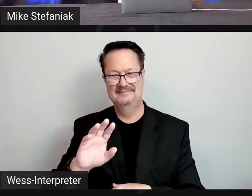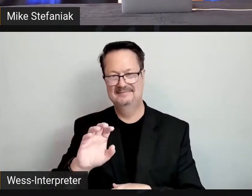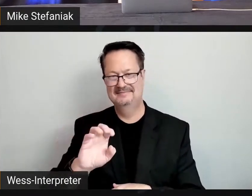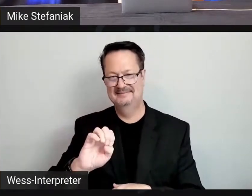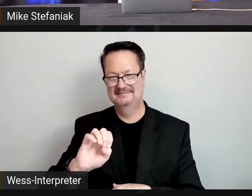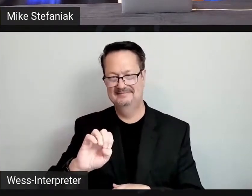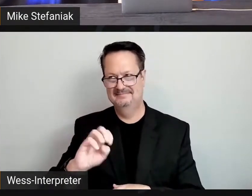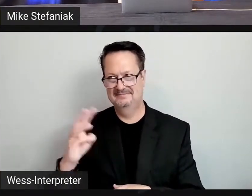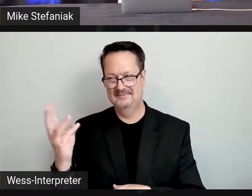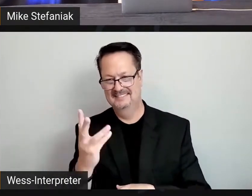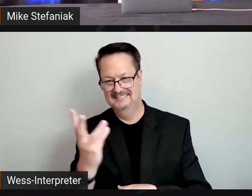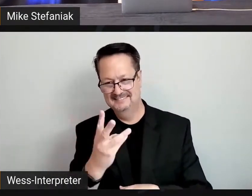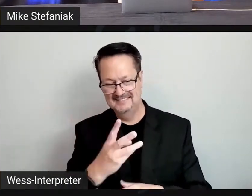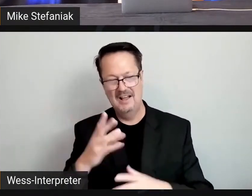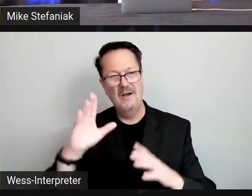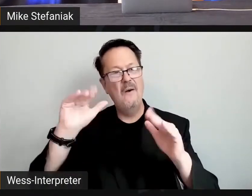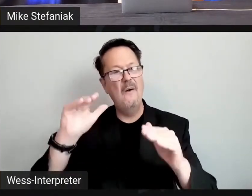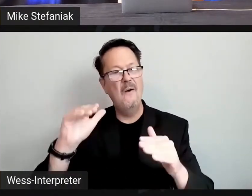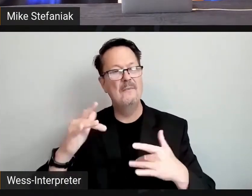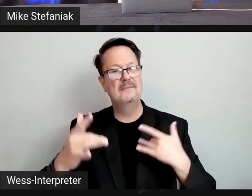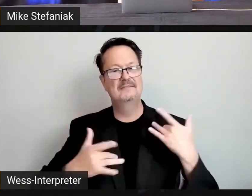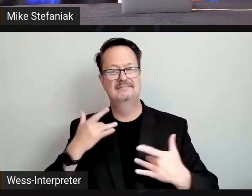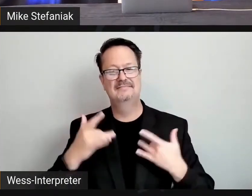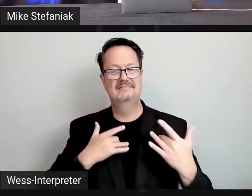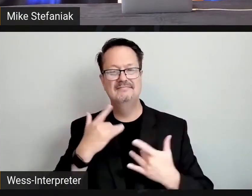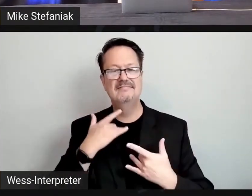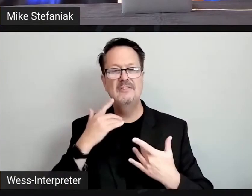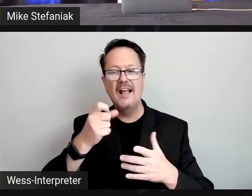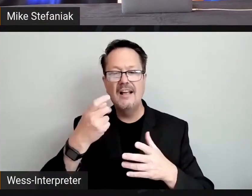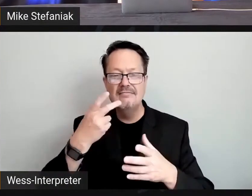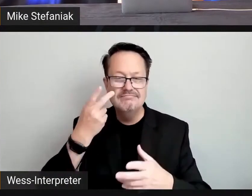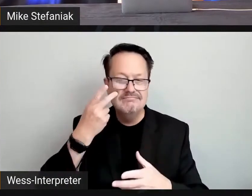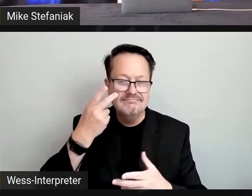to give some great insight into IPv6 and what we have implemented here.